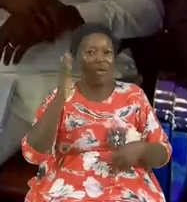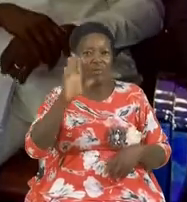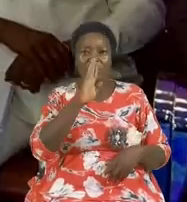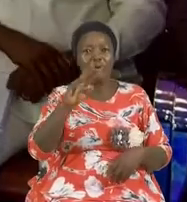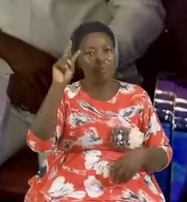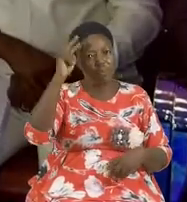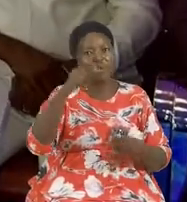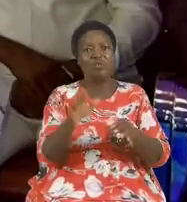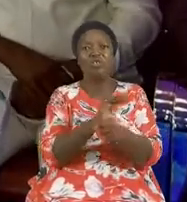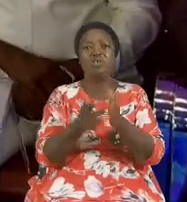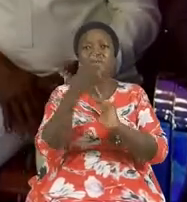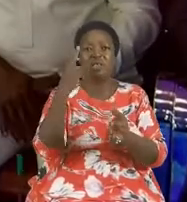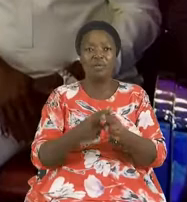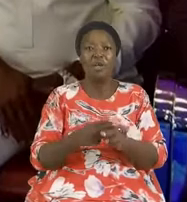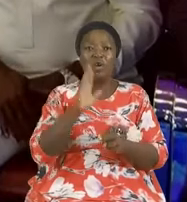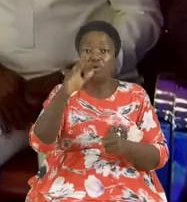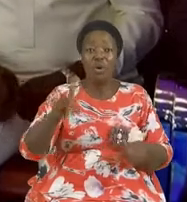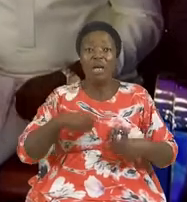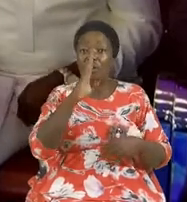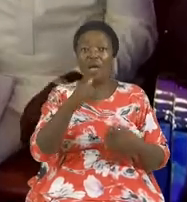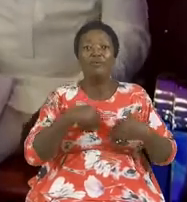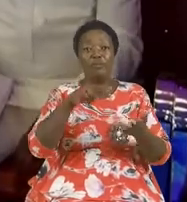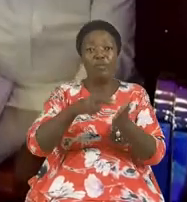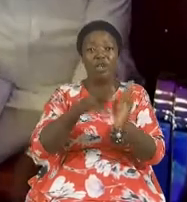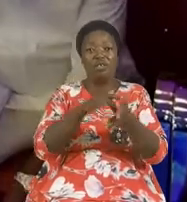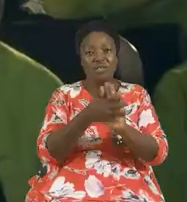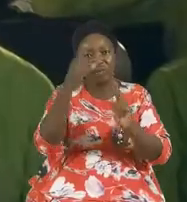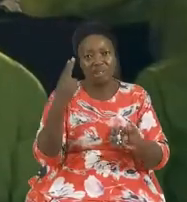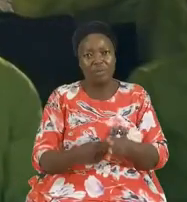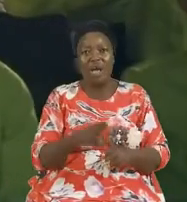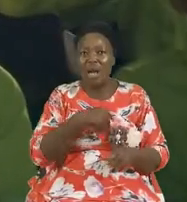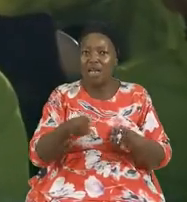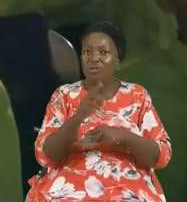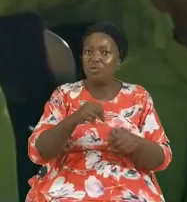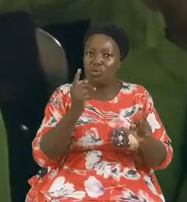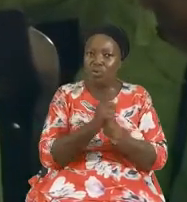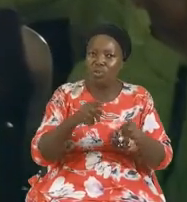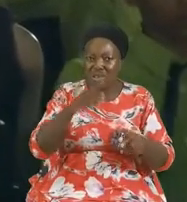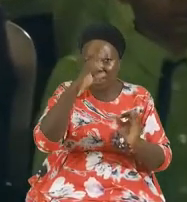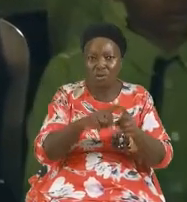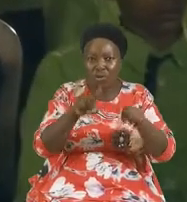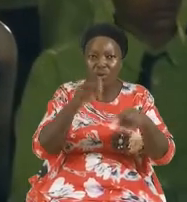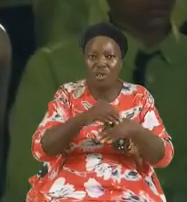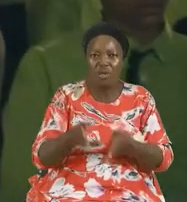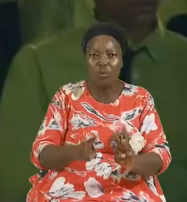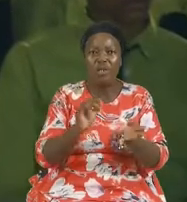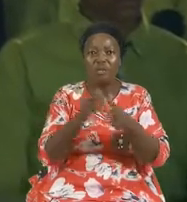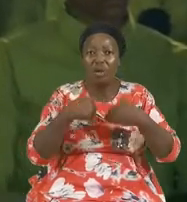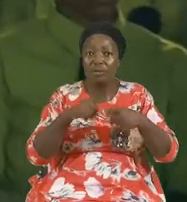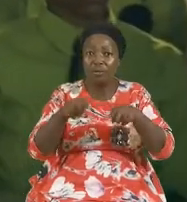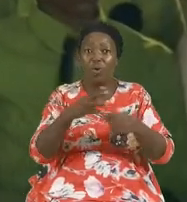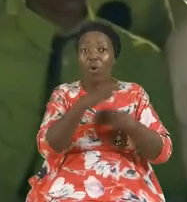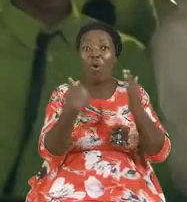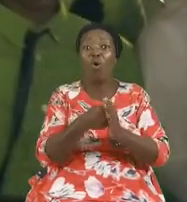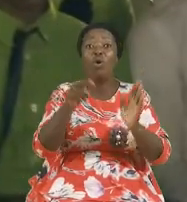the air. Your life will be purposeful. And as you are purposefully going in